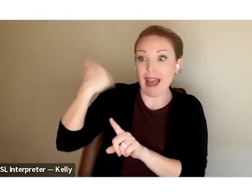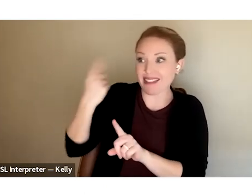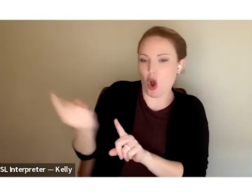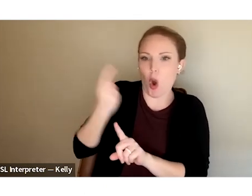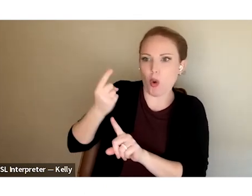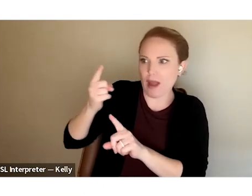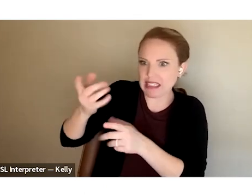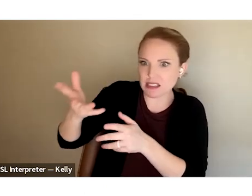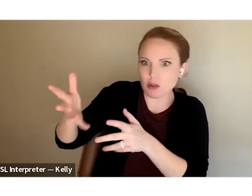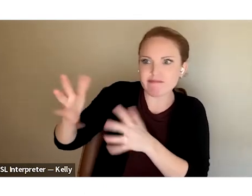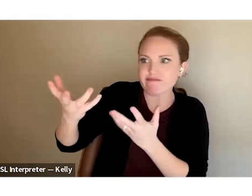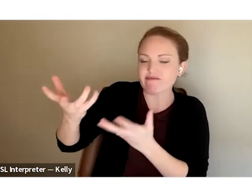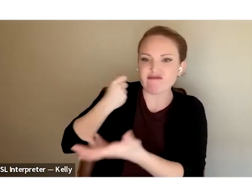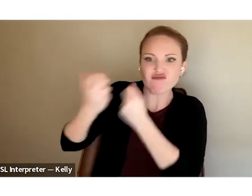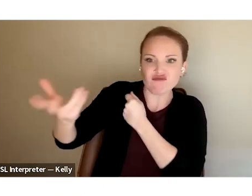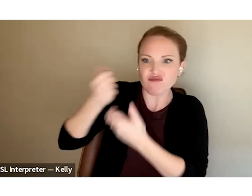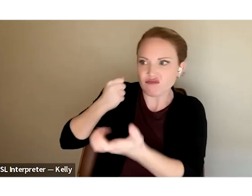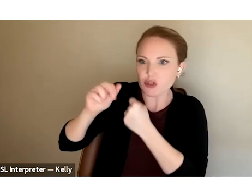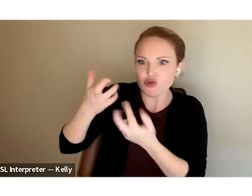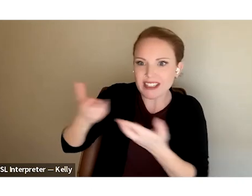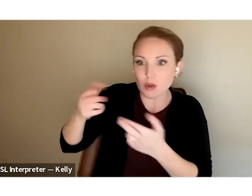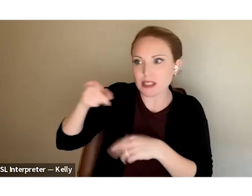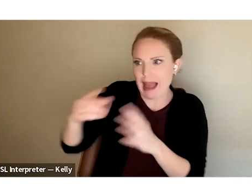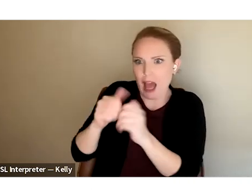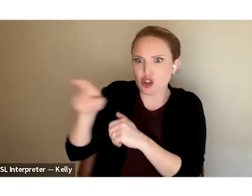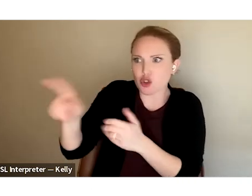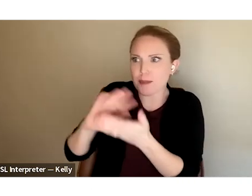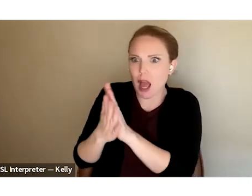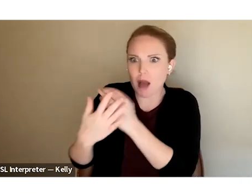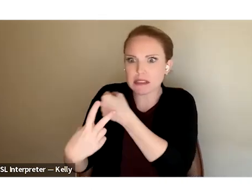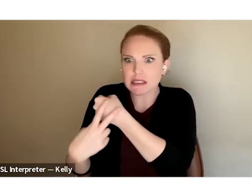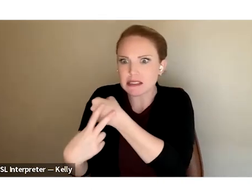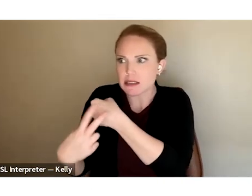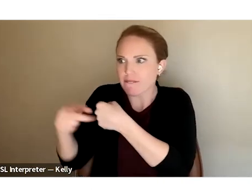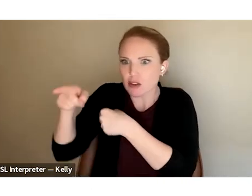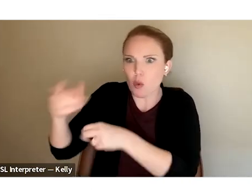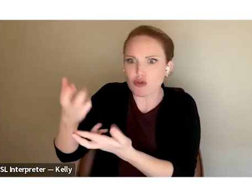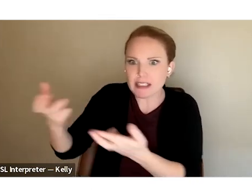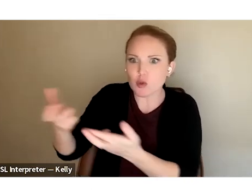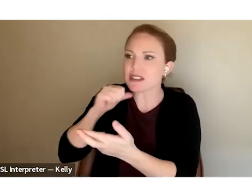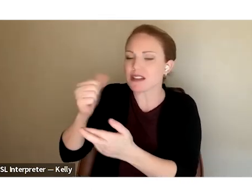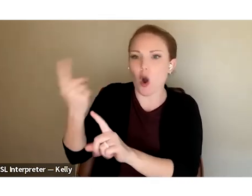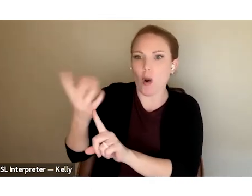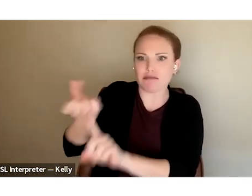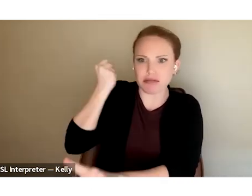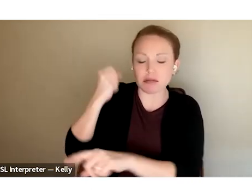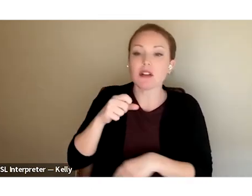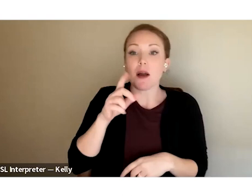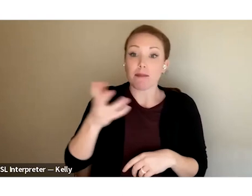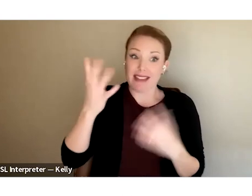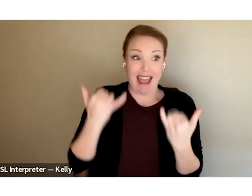That was a tricky one because the response was, let's nationalize, but that didn't deal with the root issue